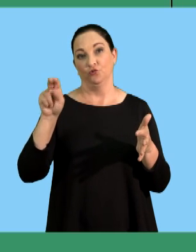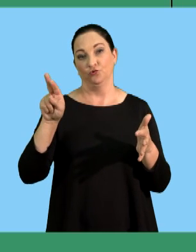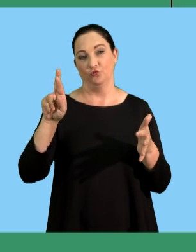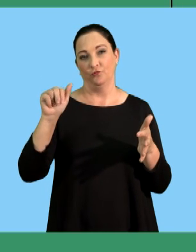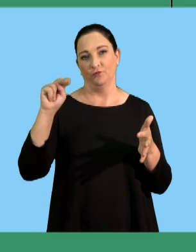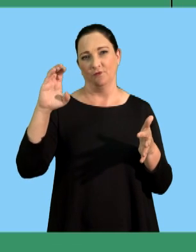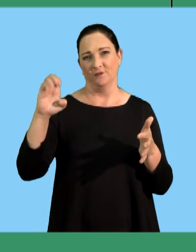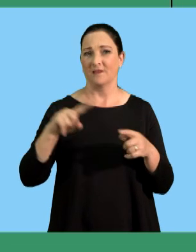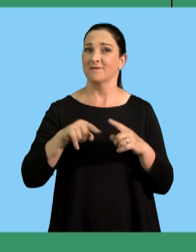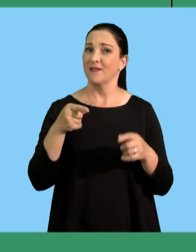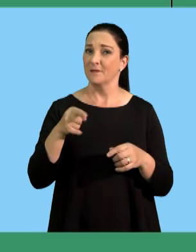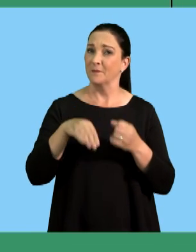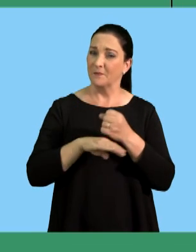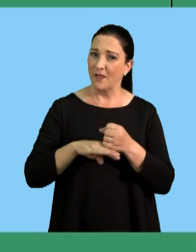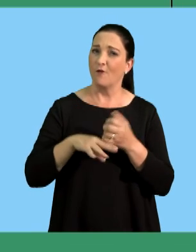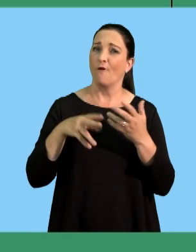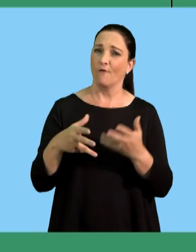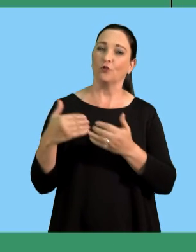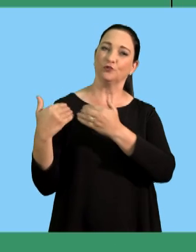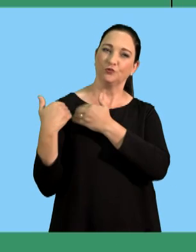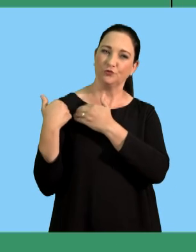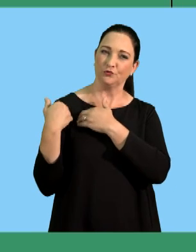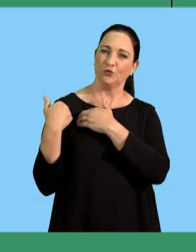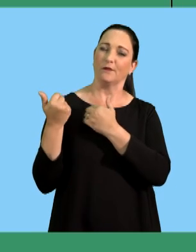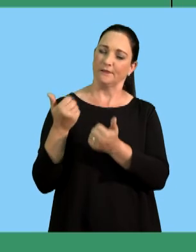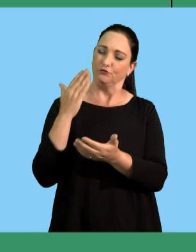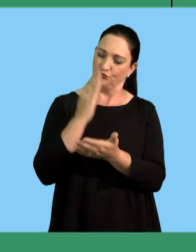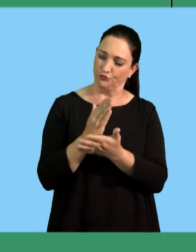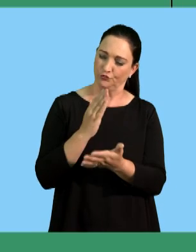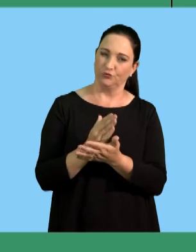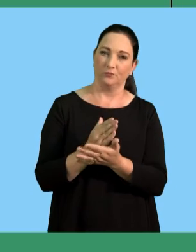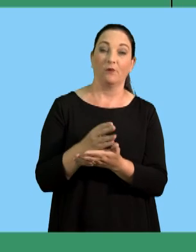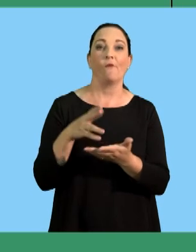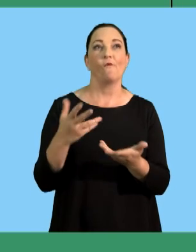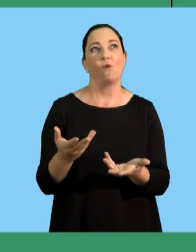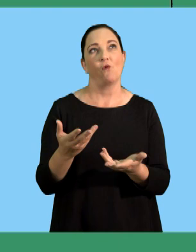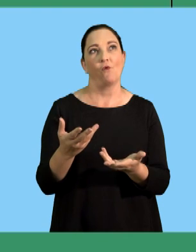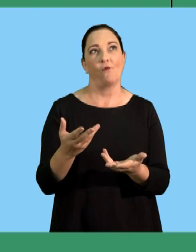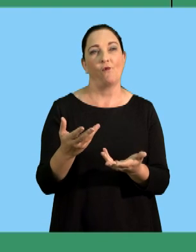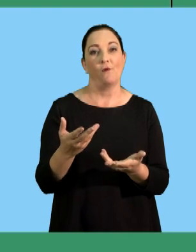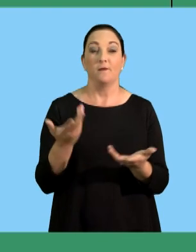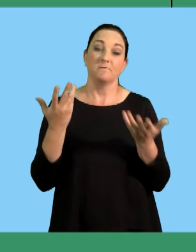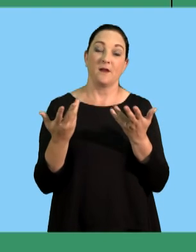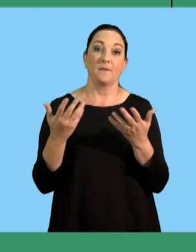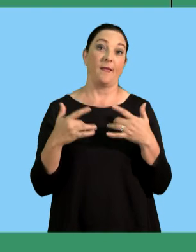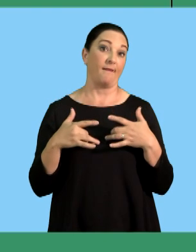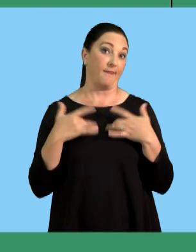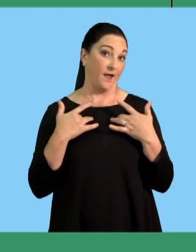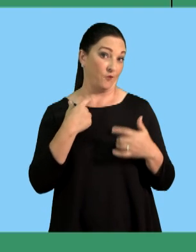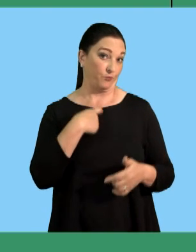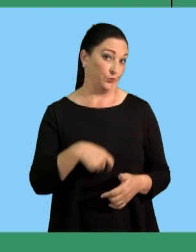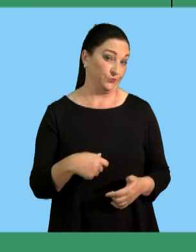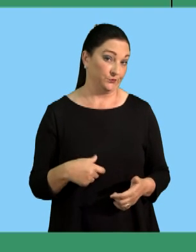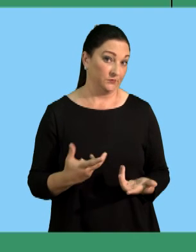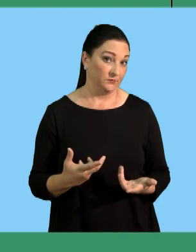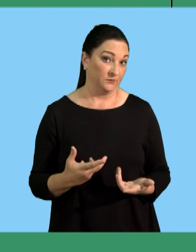based on the principle of security or certainty. So this would be taken, for instance, on a life of a human